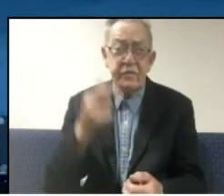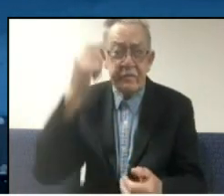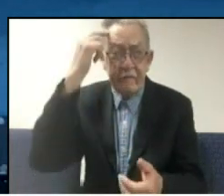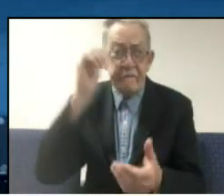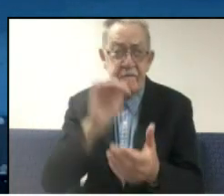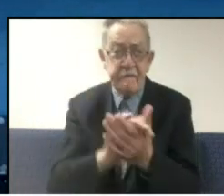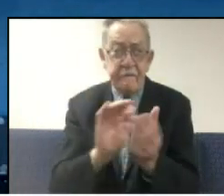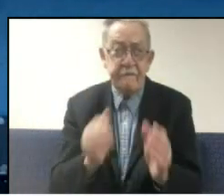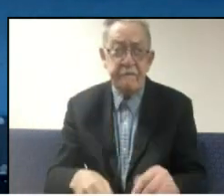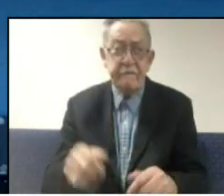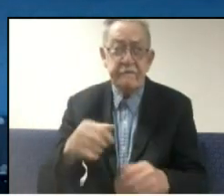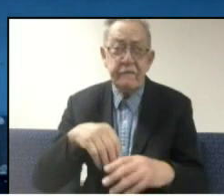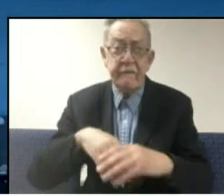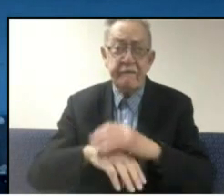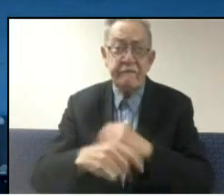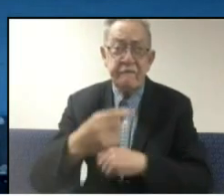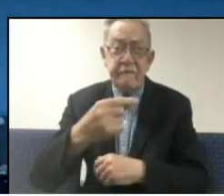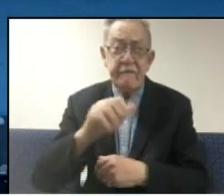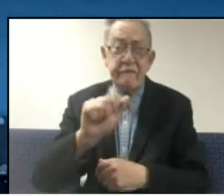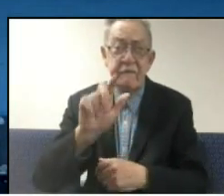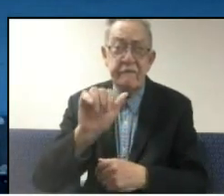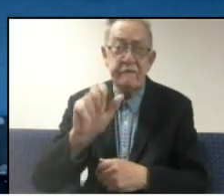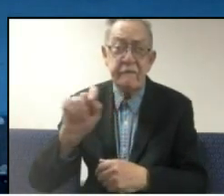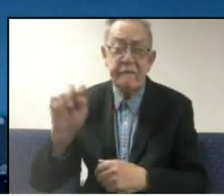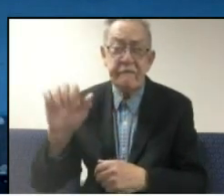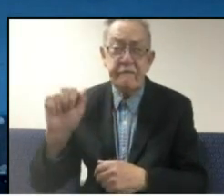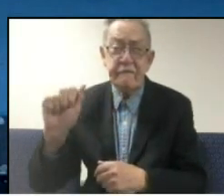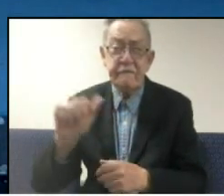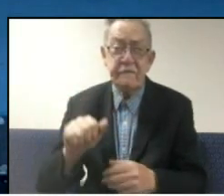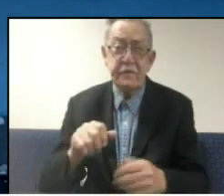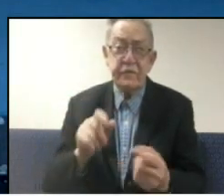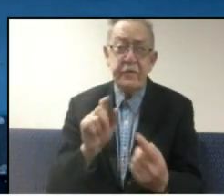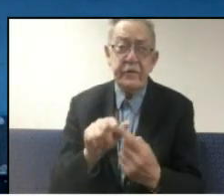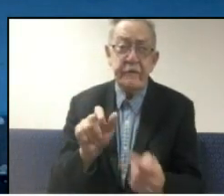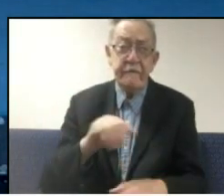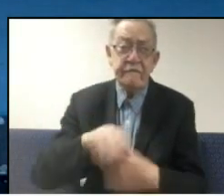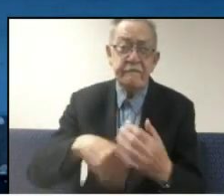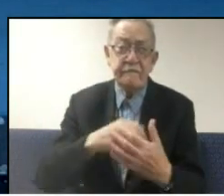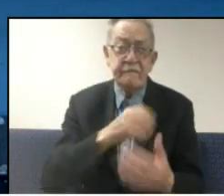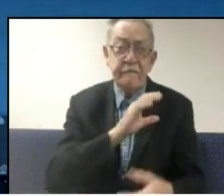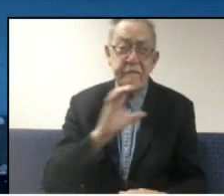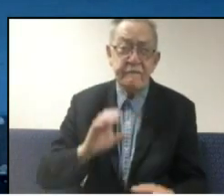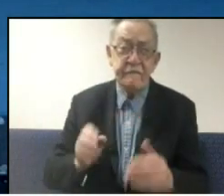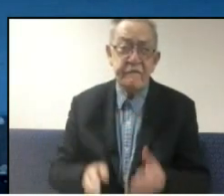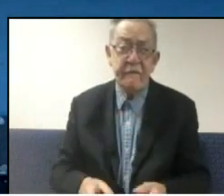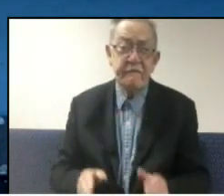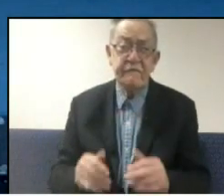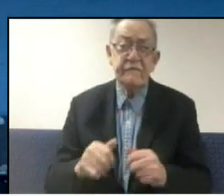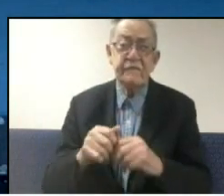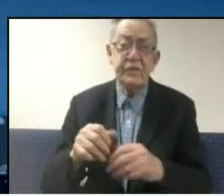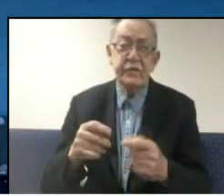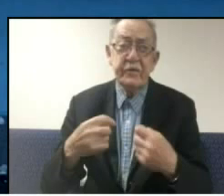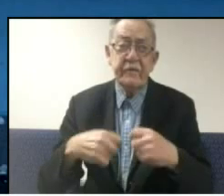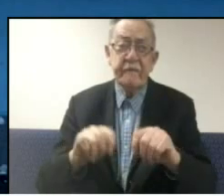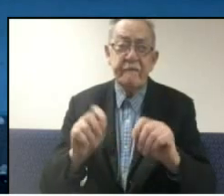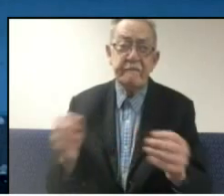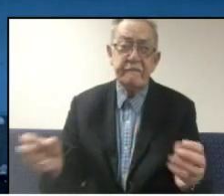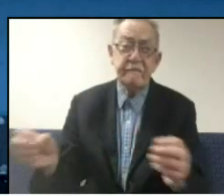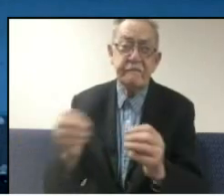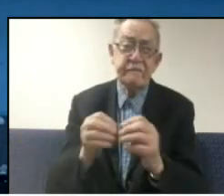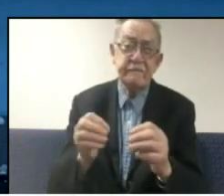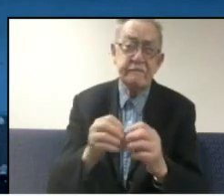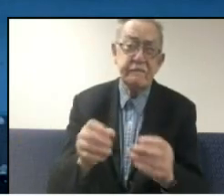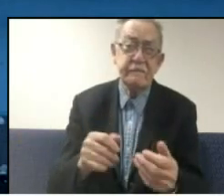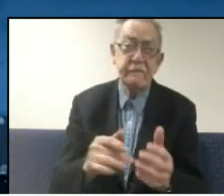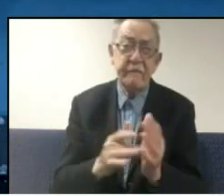been influenced by the Judaizing Christians that were trying to add back things to the completed work of Jesus